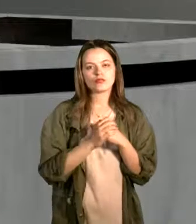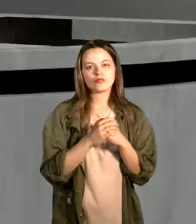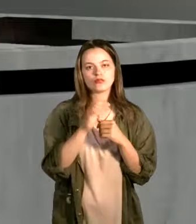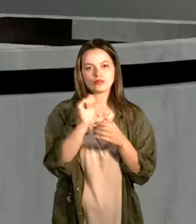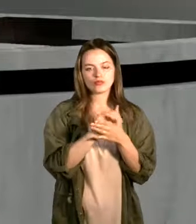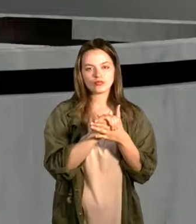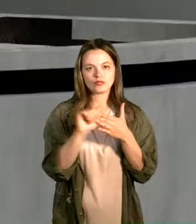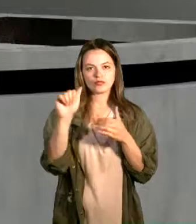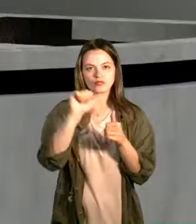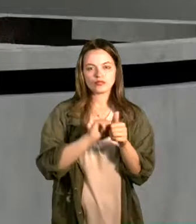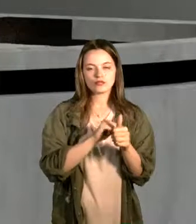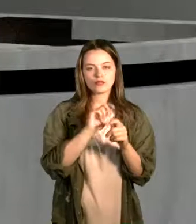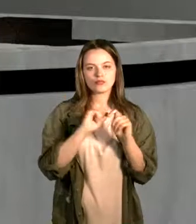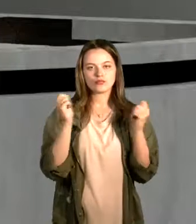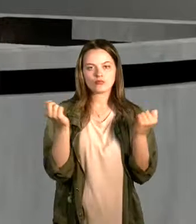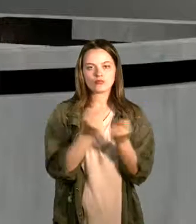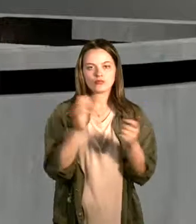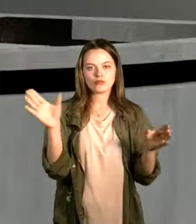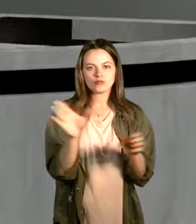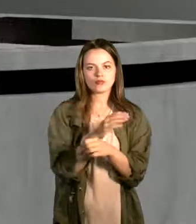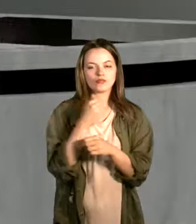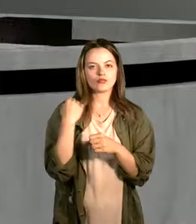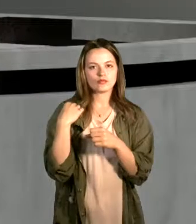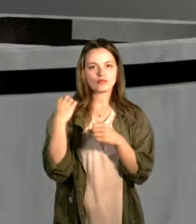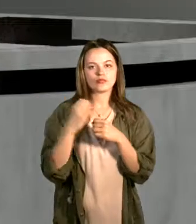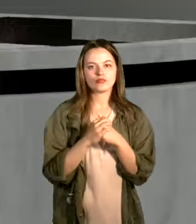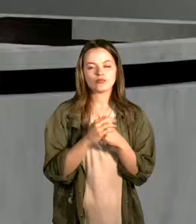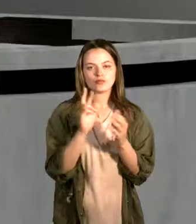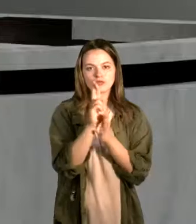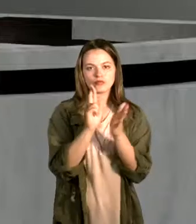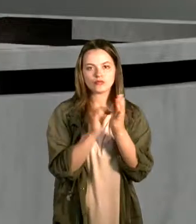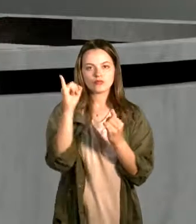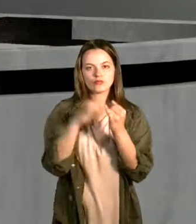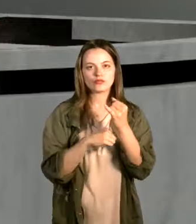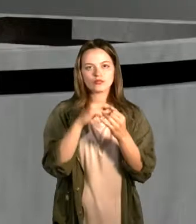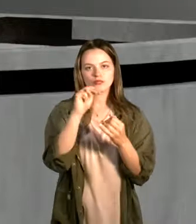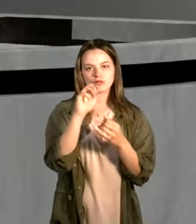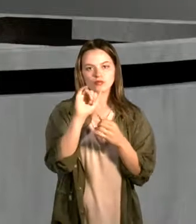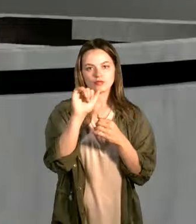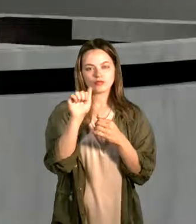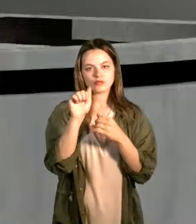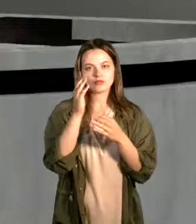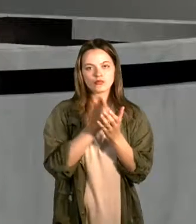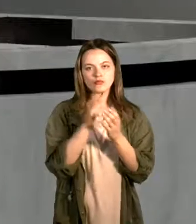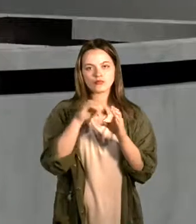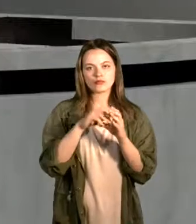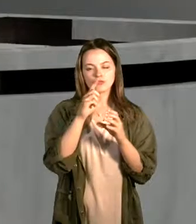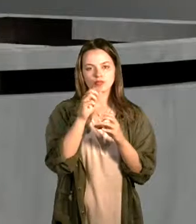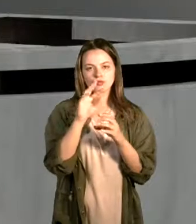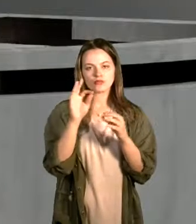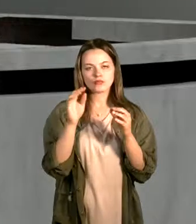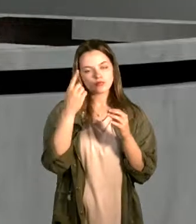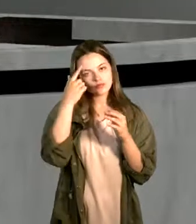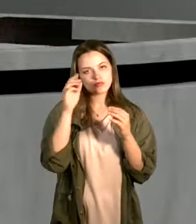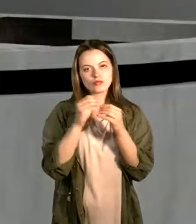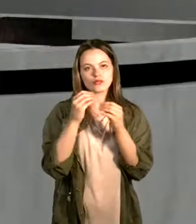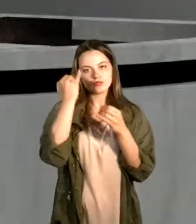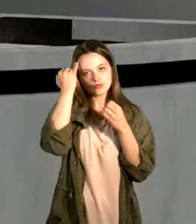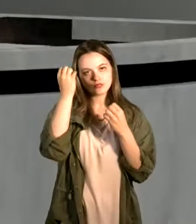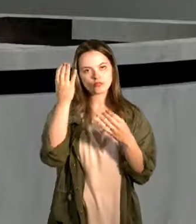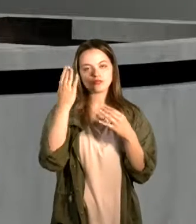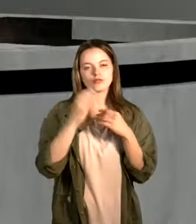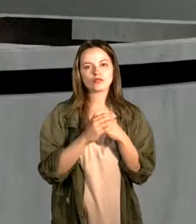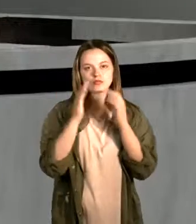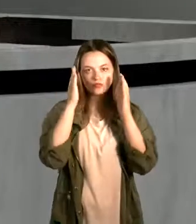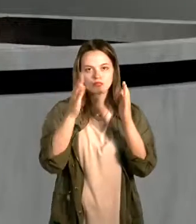per team member and you will receive a team t-shirt. Registration ends May 10th. Stop in D109 for more information. Also,